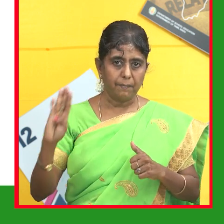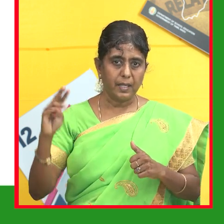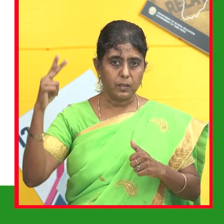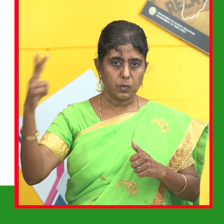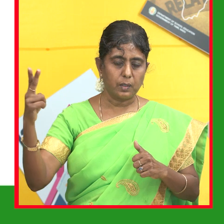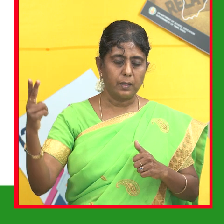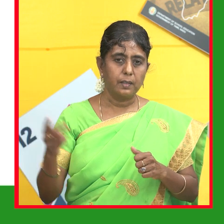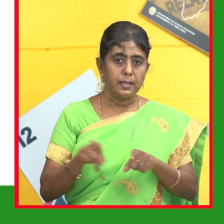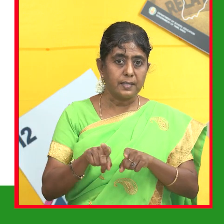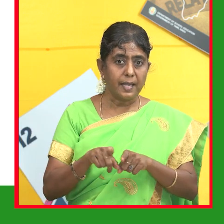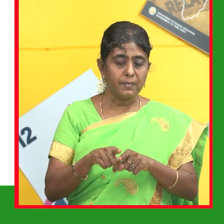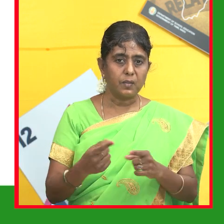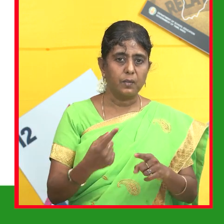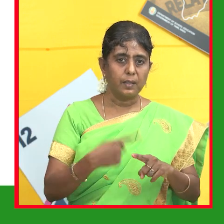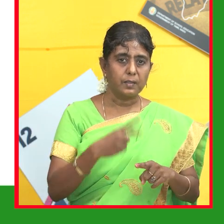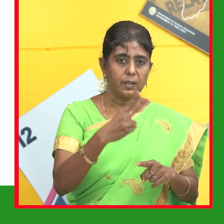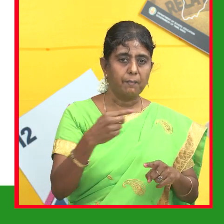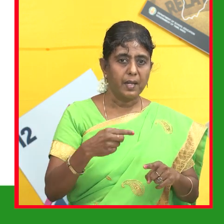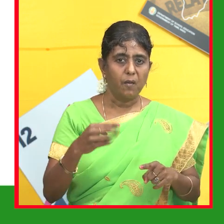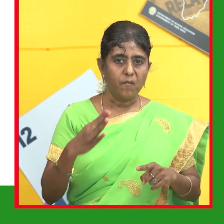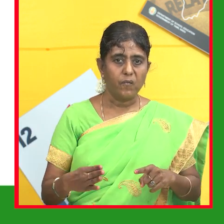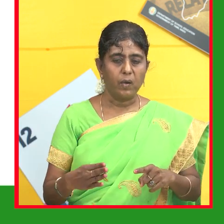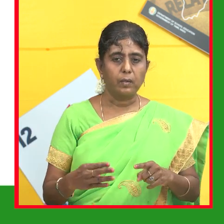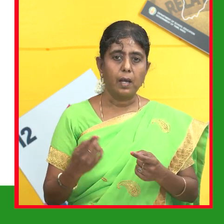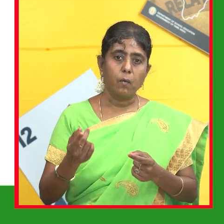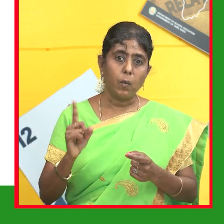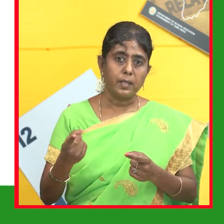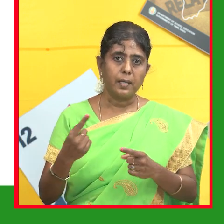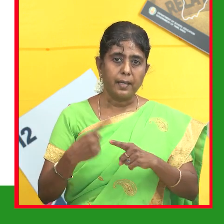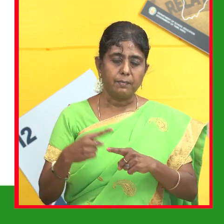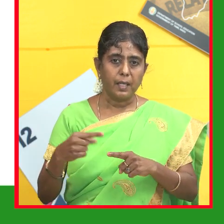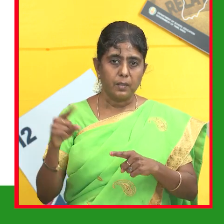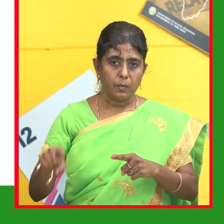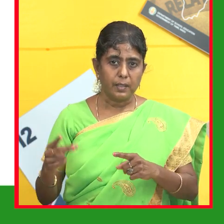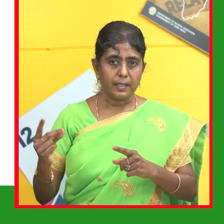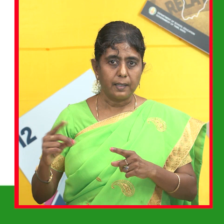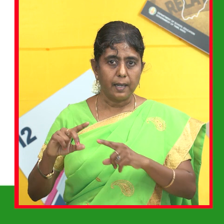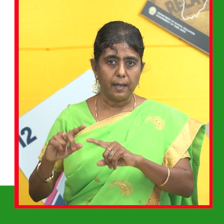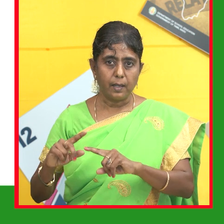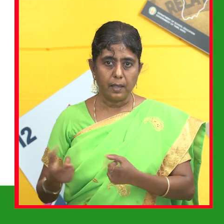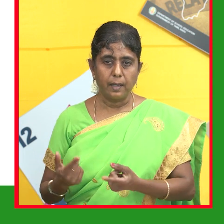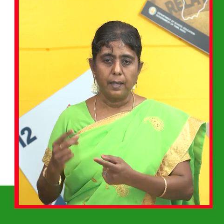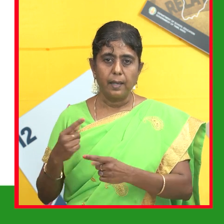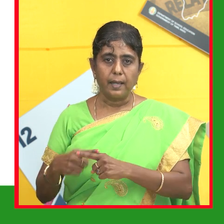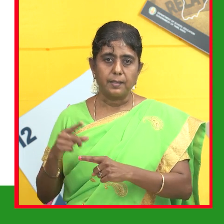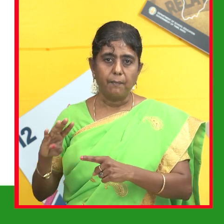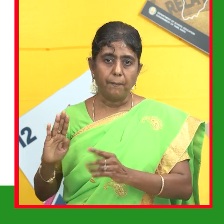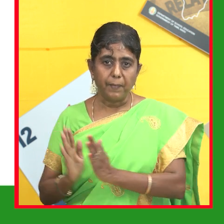this remaining next multiplication, one is x minus 1, another is x plus 3. Ordinary multiplication we have